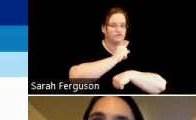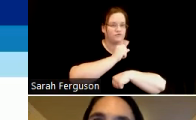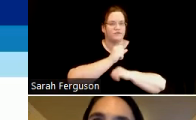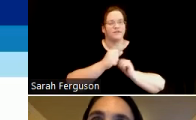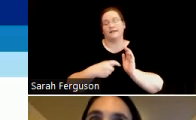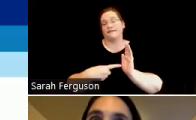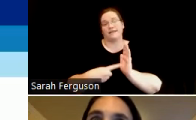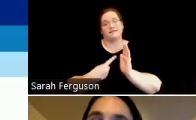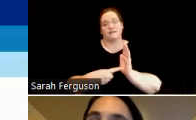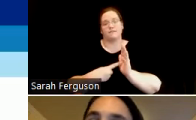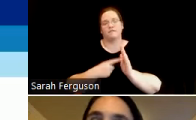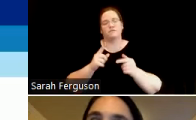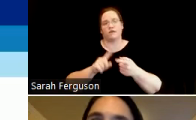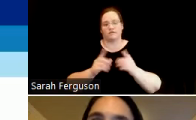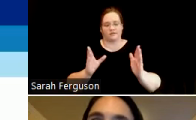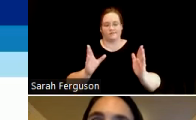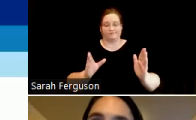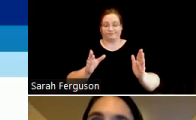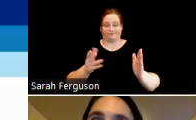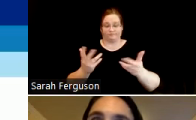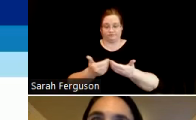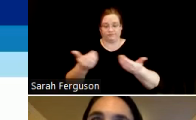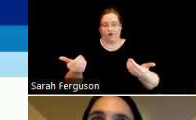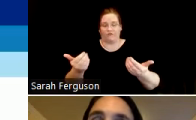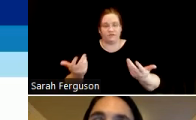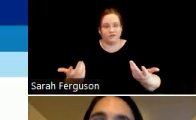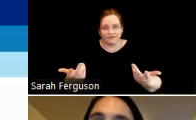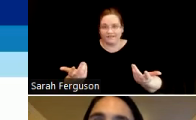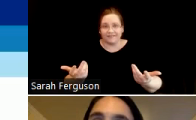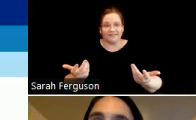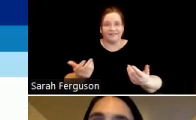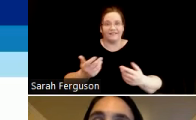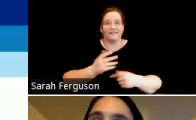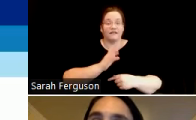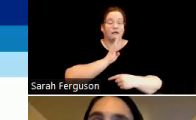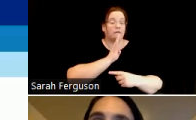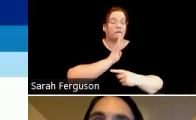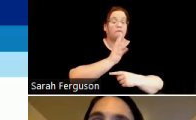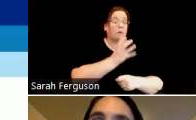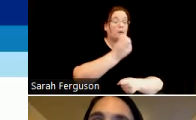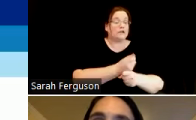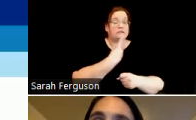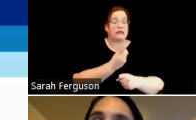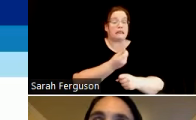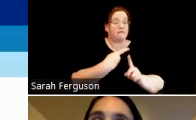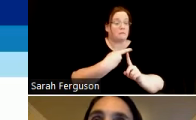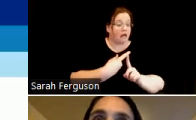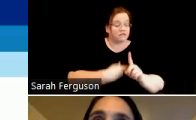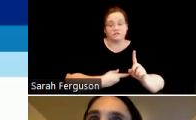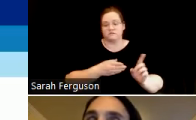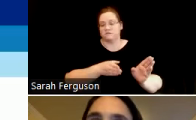just need a cutoff. There is nothing different between a child who is 4 years and 11 months and a child who